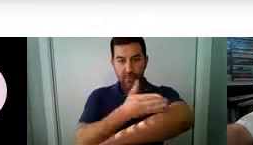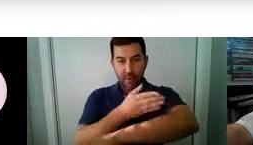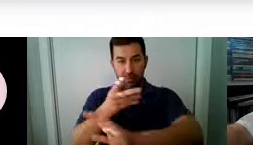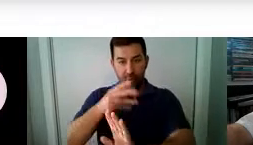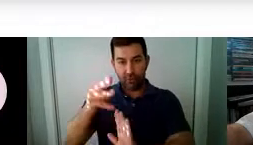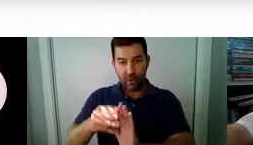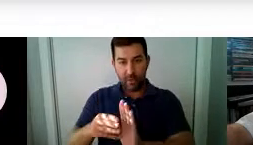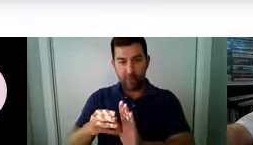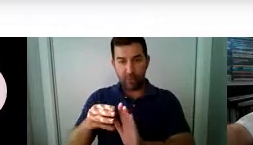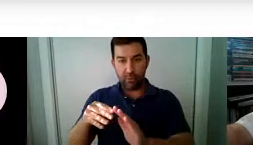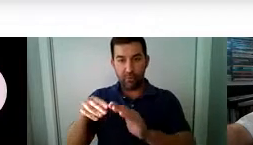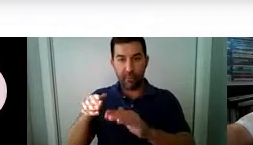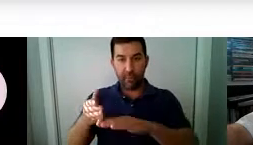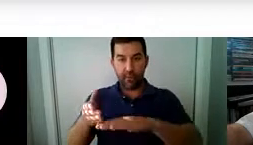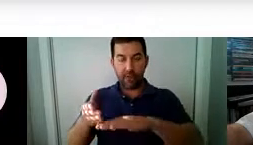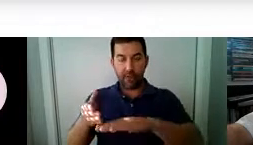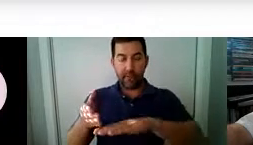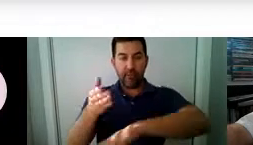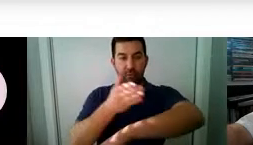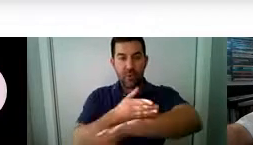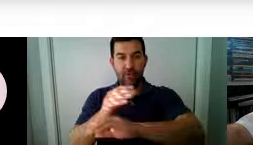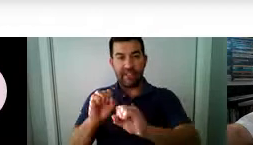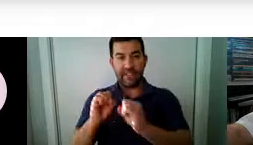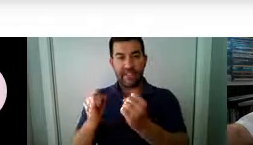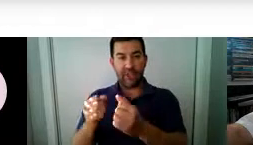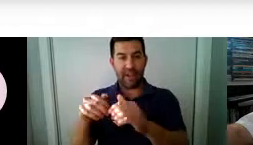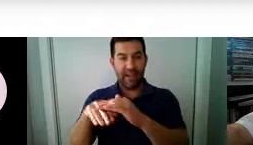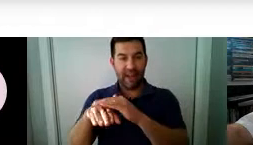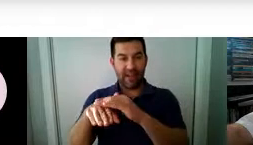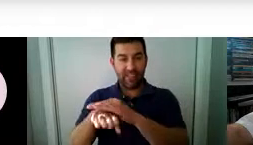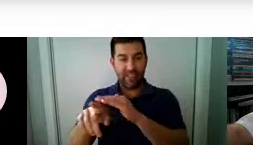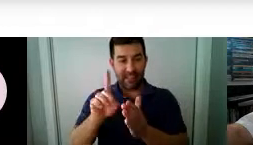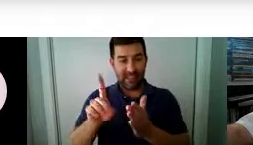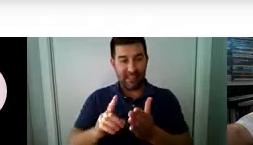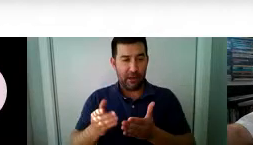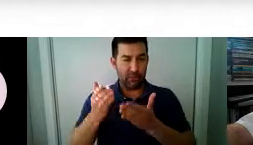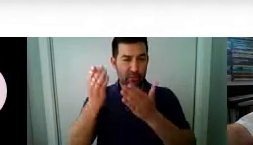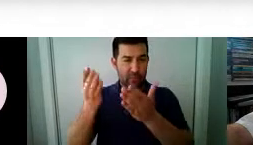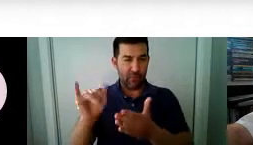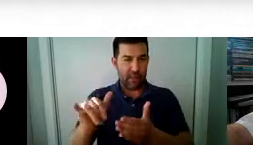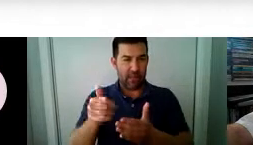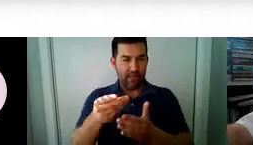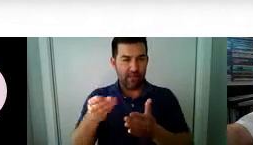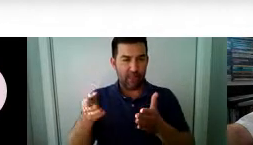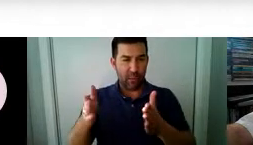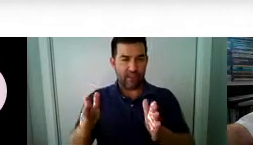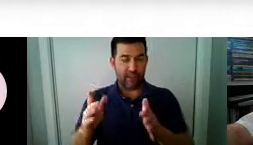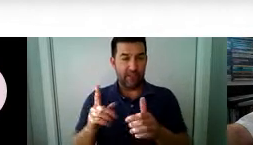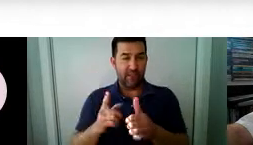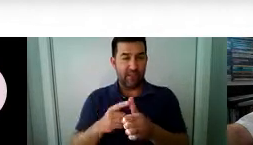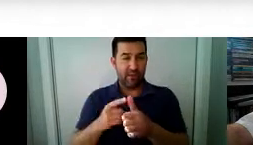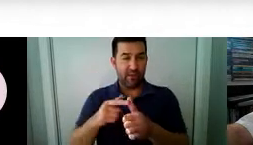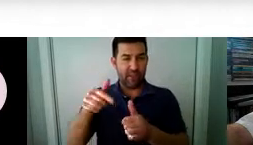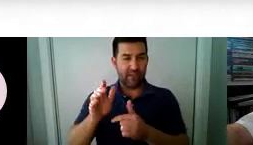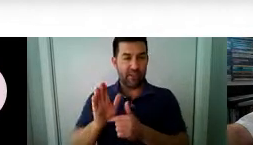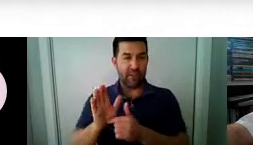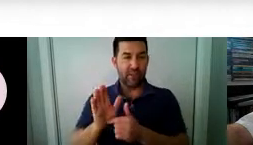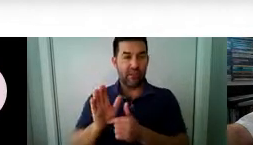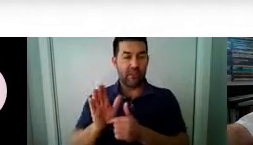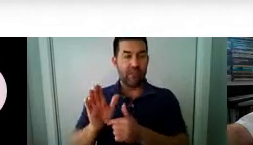improve station access. And so this design proposes to do that in a couple of different ways. First, this shows